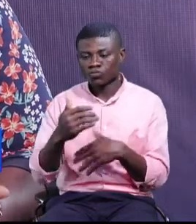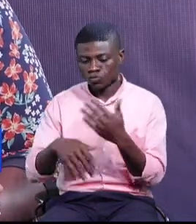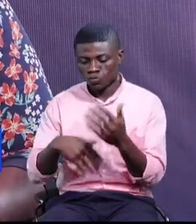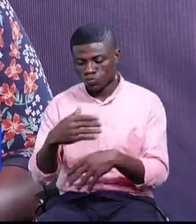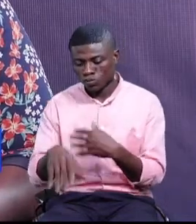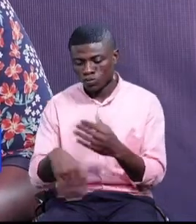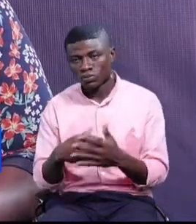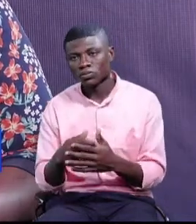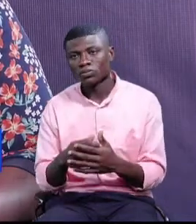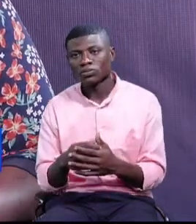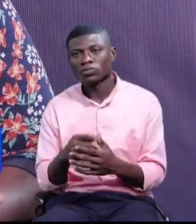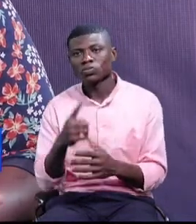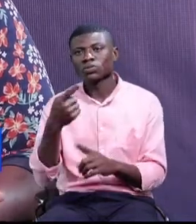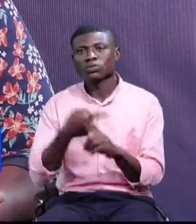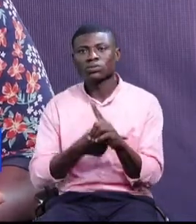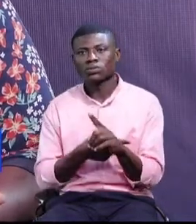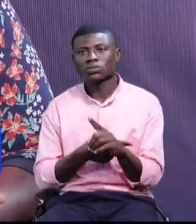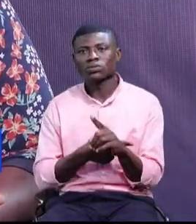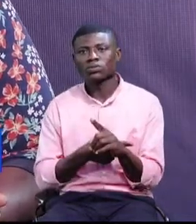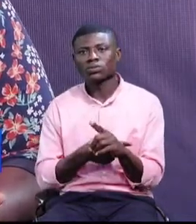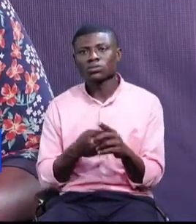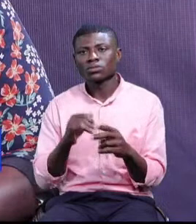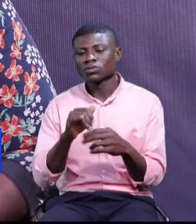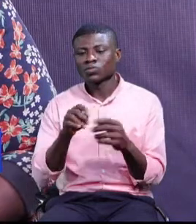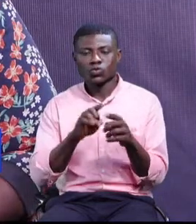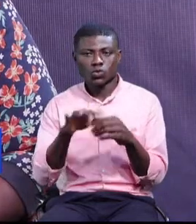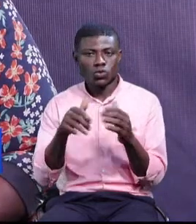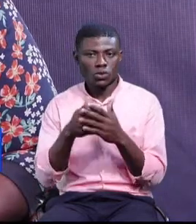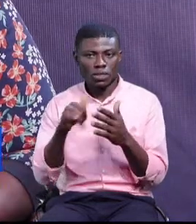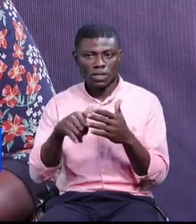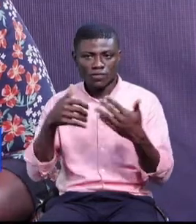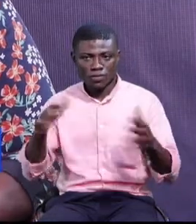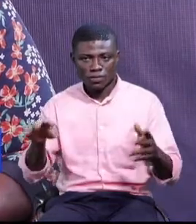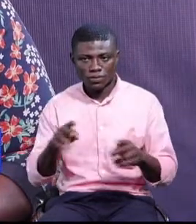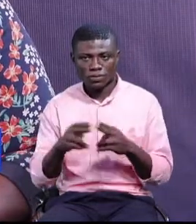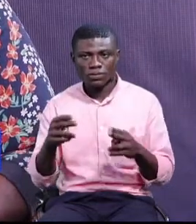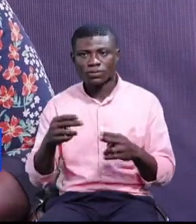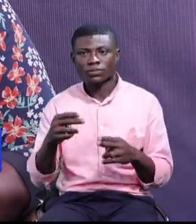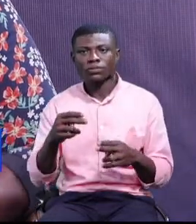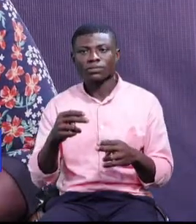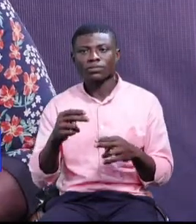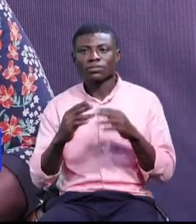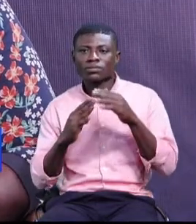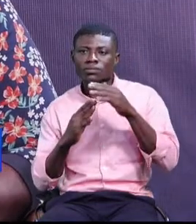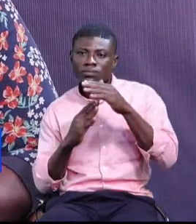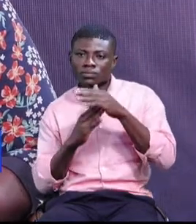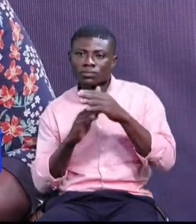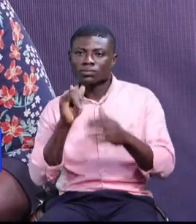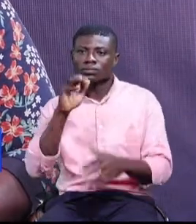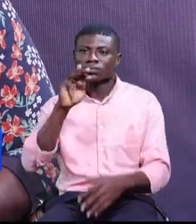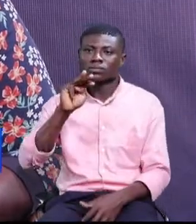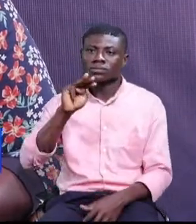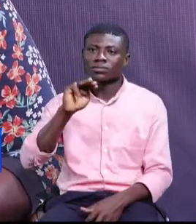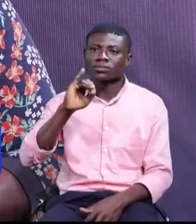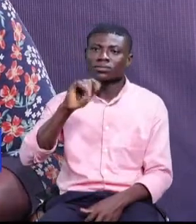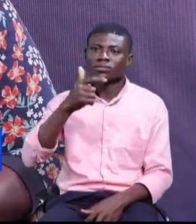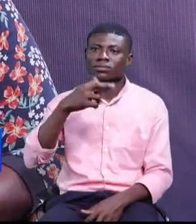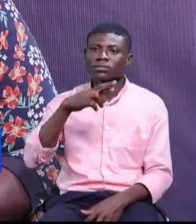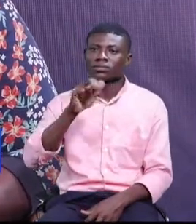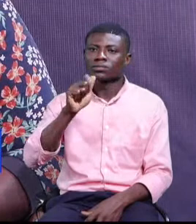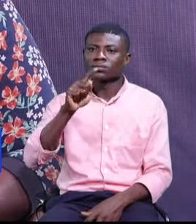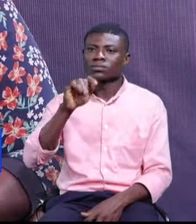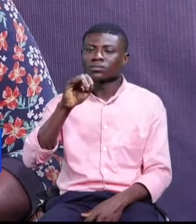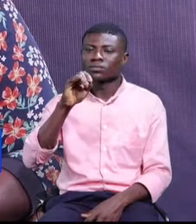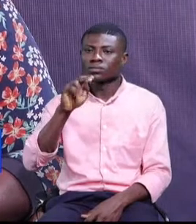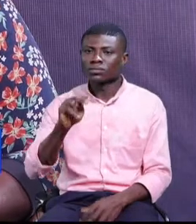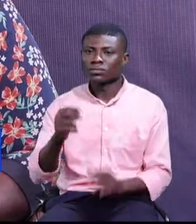process. It takes about a month or so to do that. So I think immigration is quite straightforward. Yeah. I think the only issue is